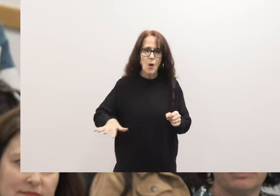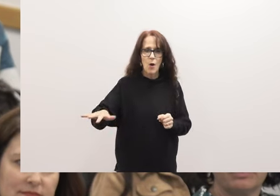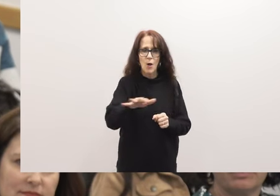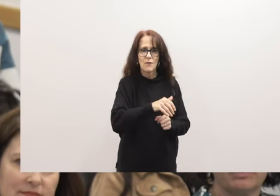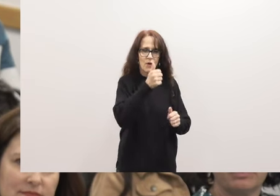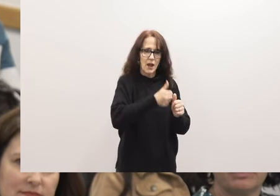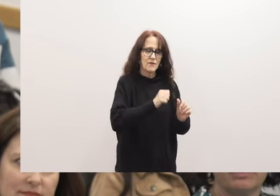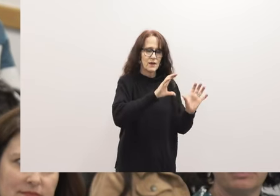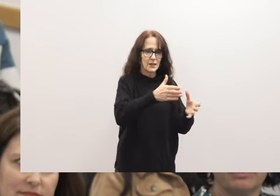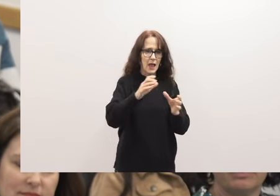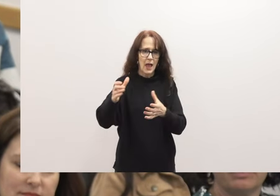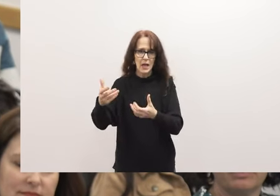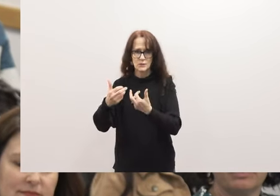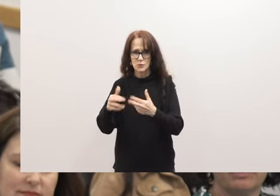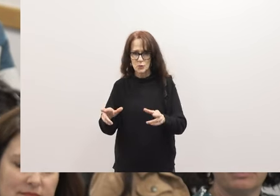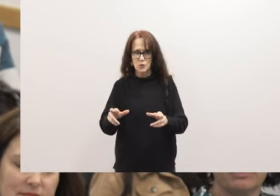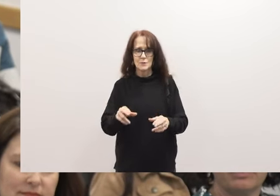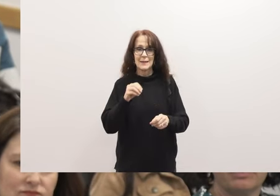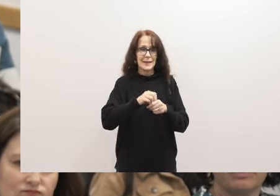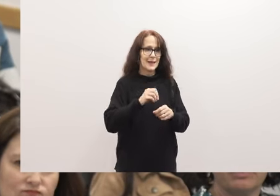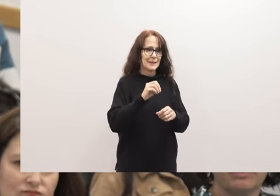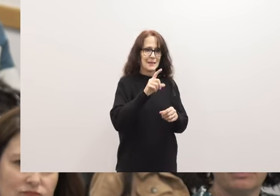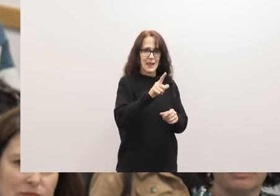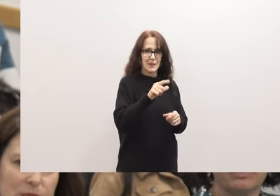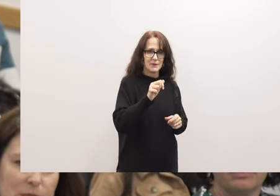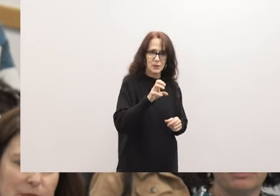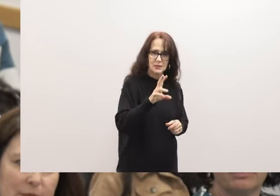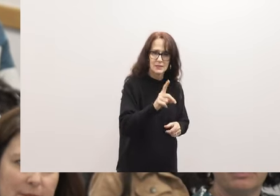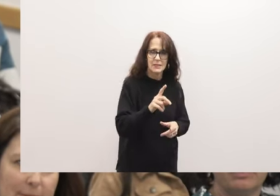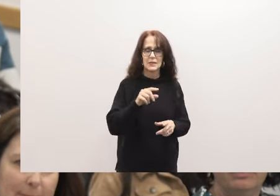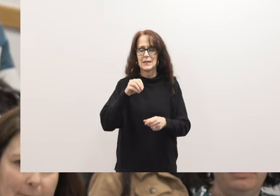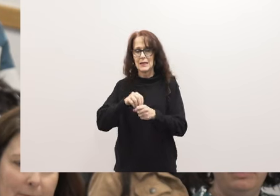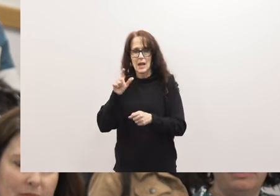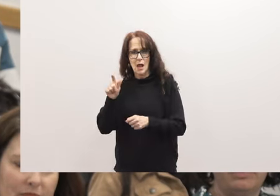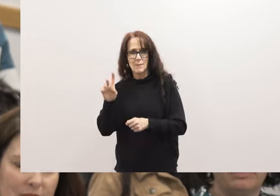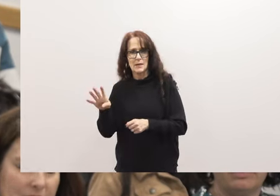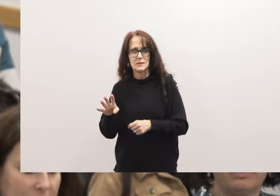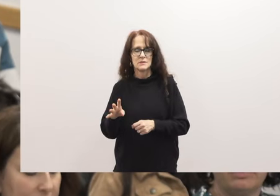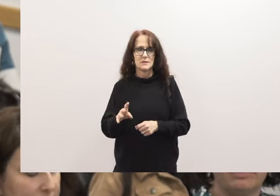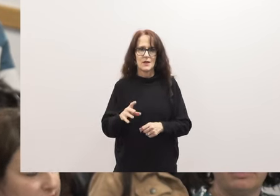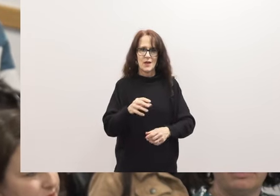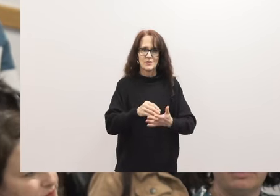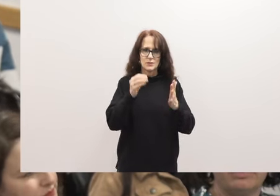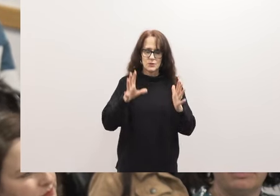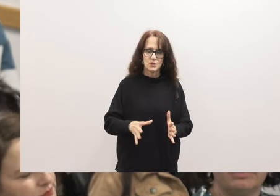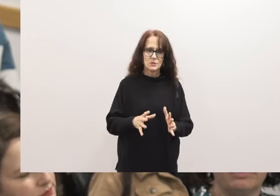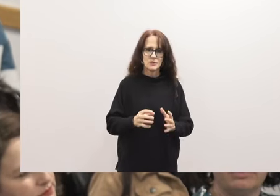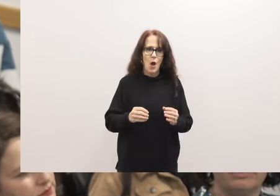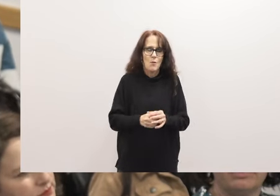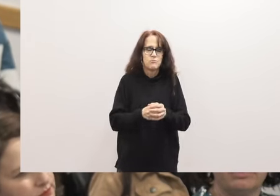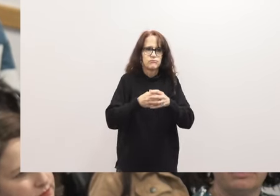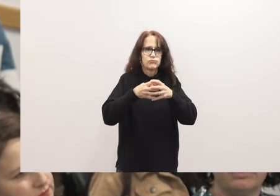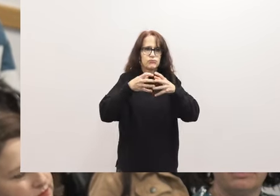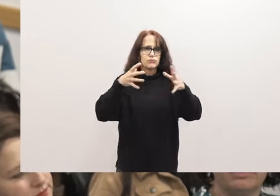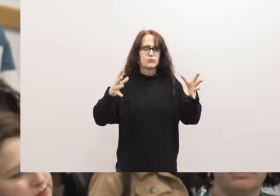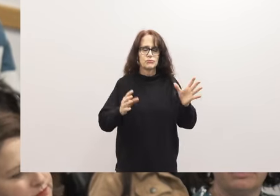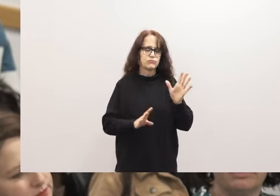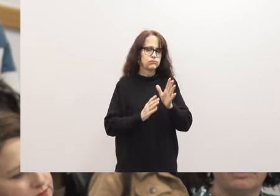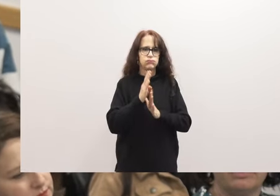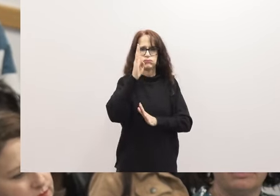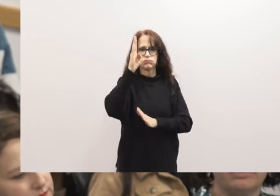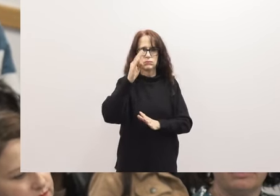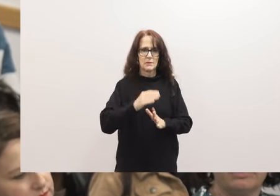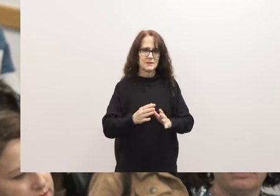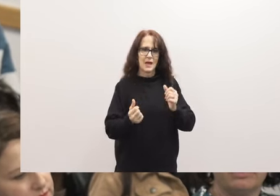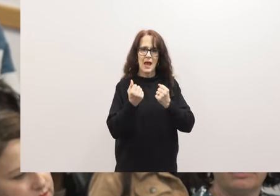throughout LBUSD and in Long Beach. You, as you've already seen, students are blooming into these powerful and outspoken advocates. And I also want